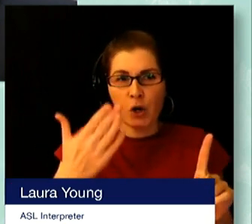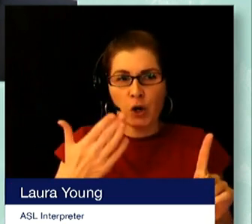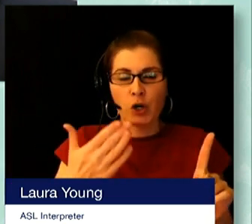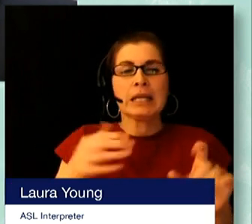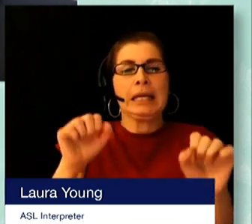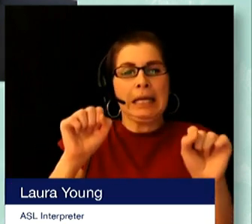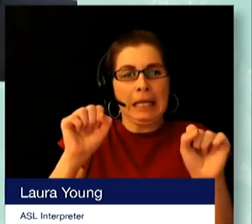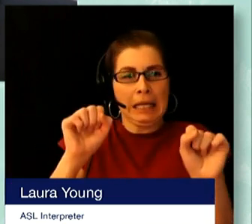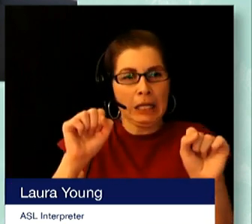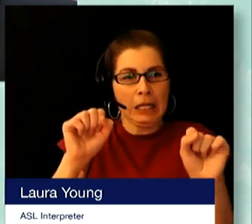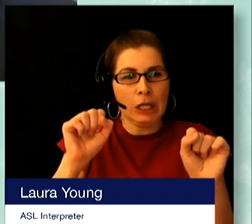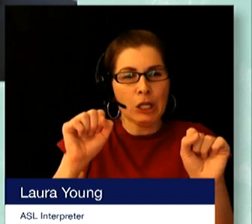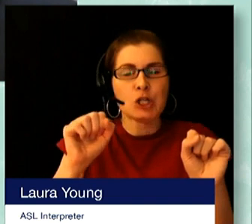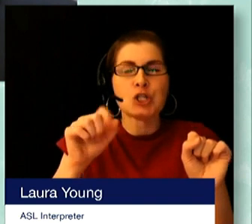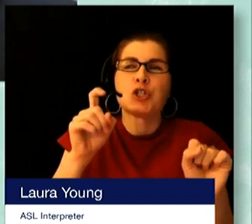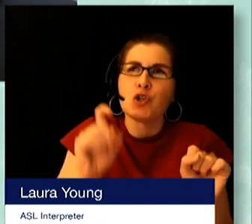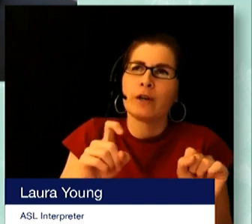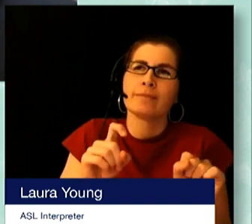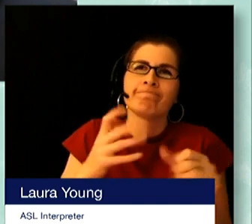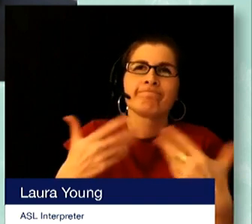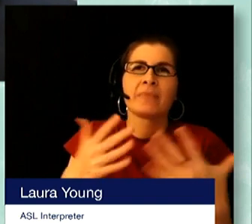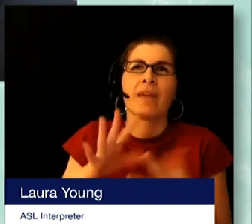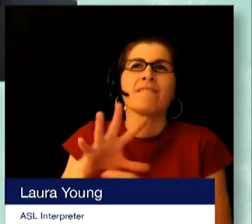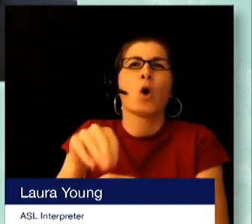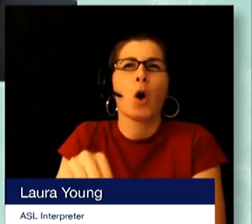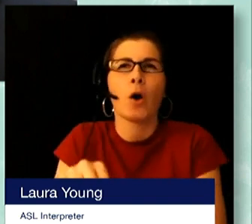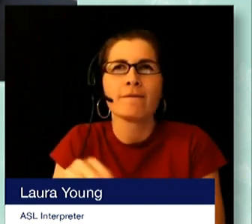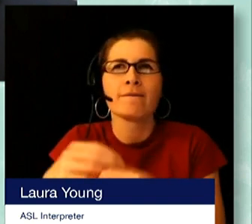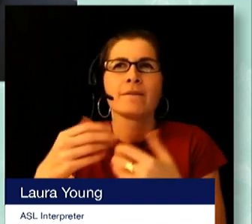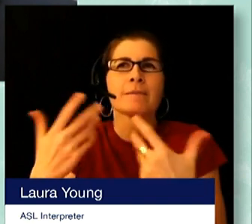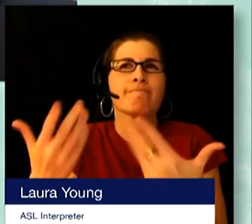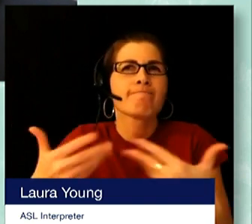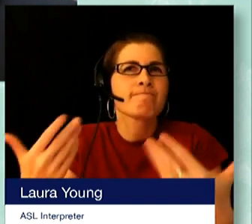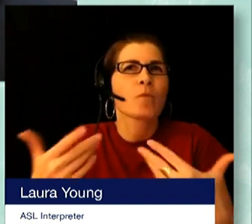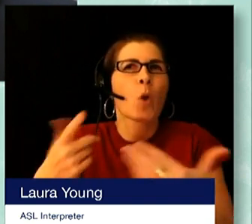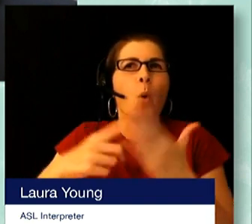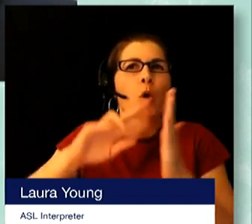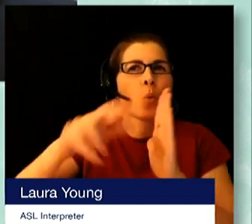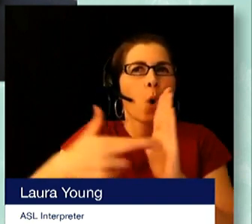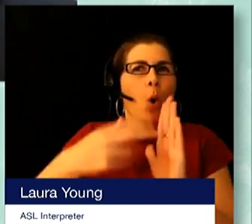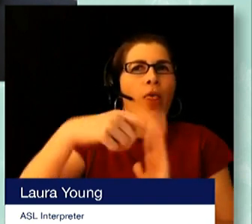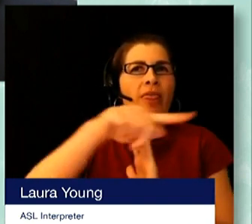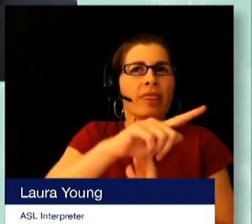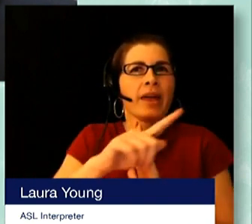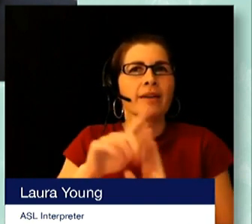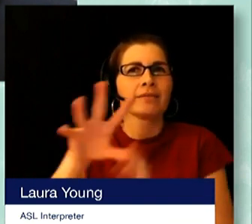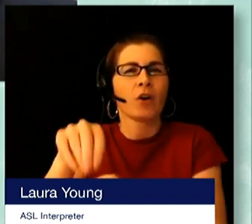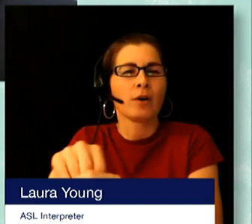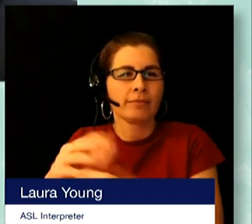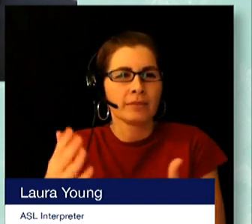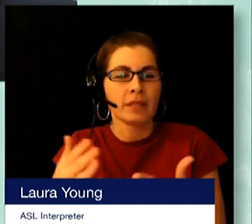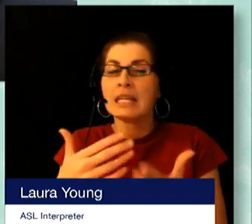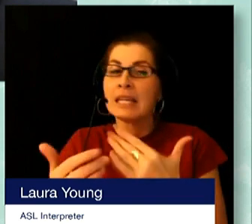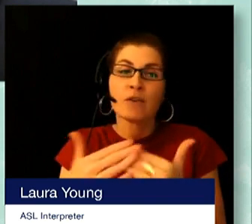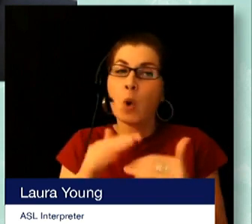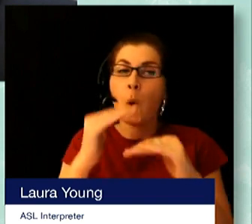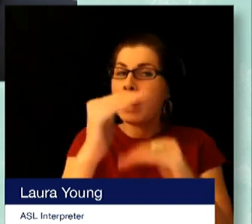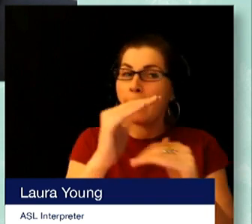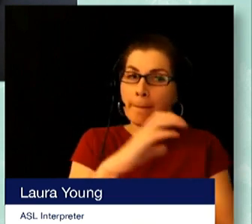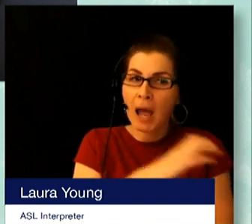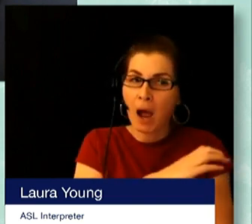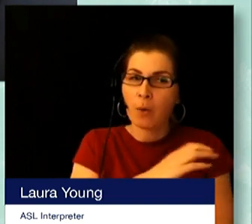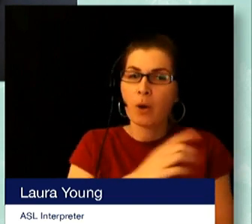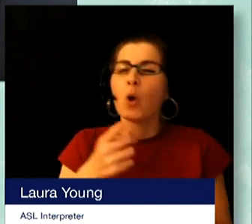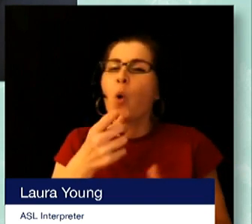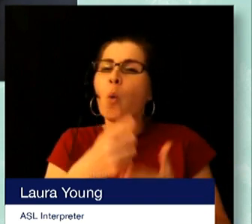fight? And, you know, even with the limits on your power being what they are, kind of what would you like to see